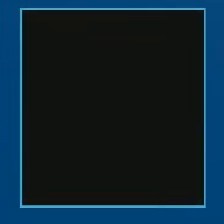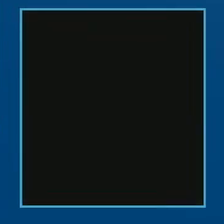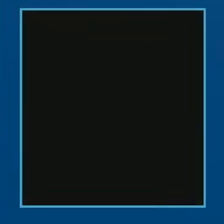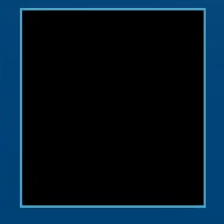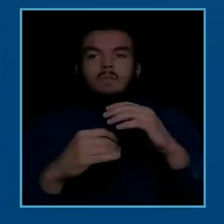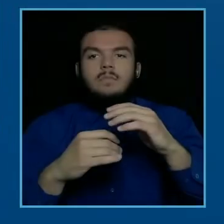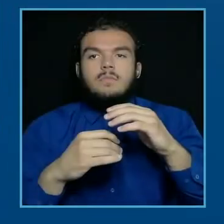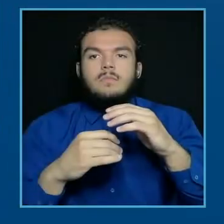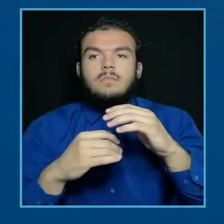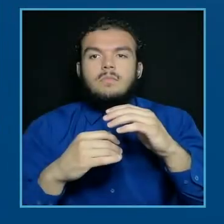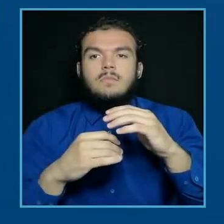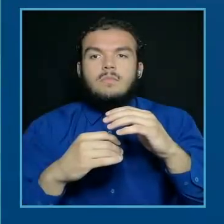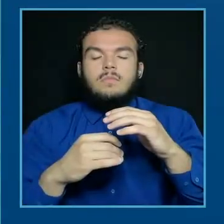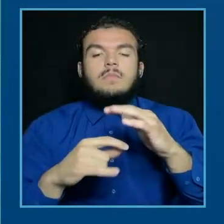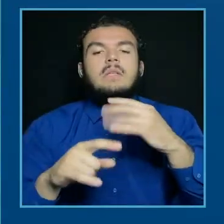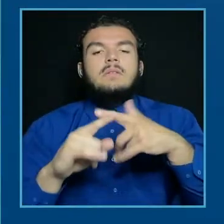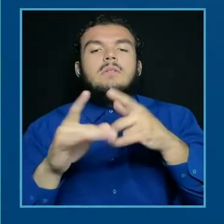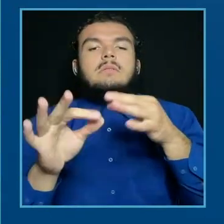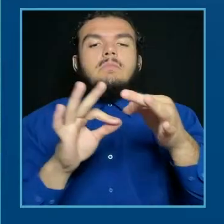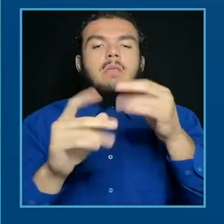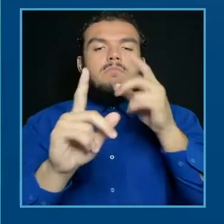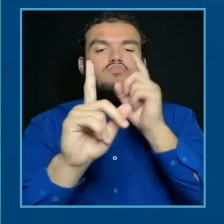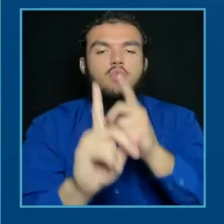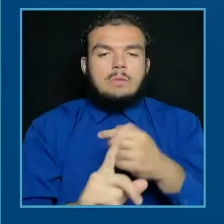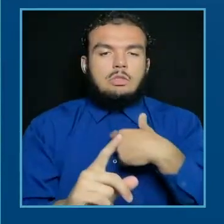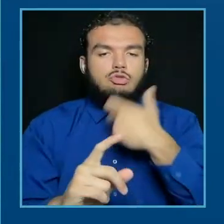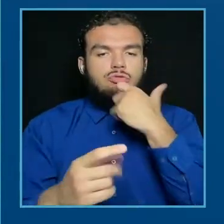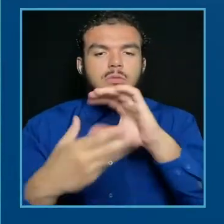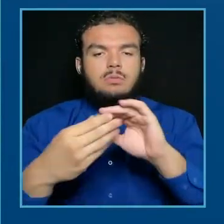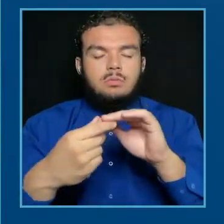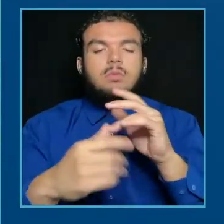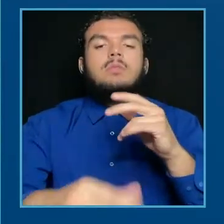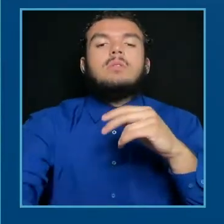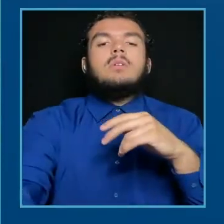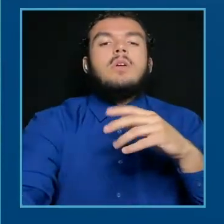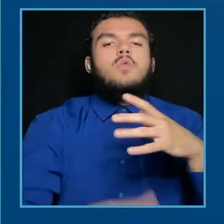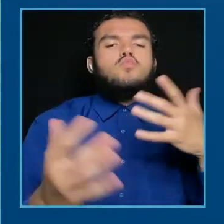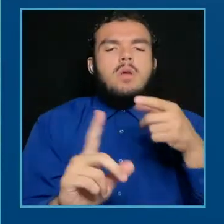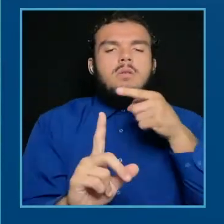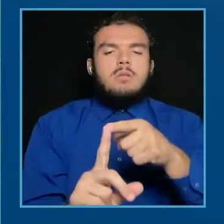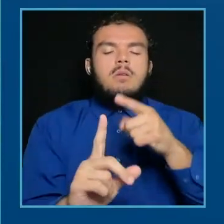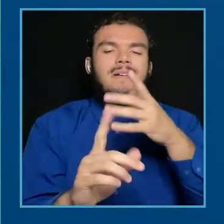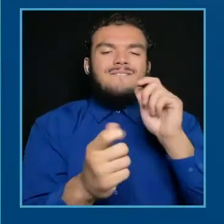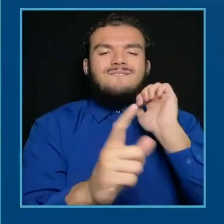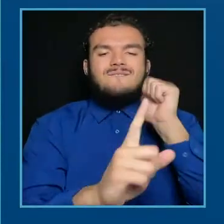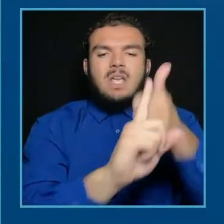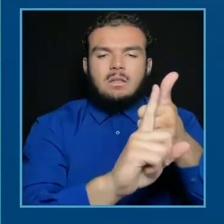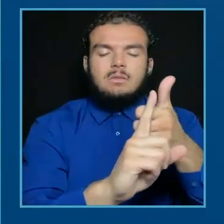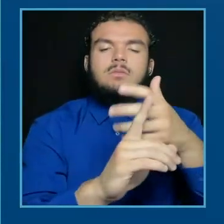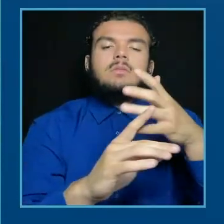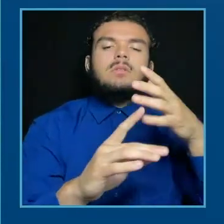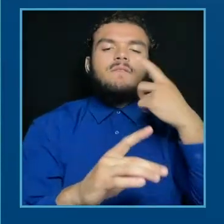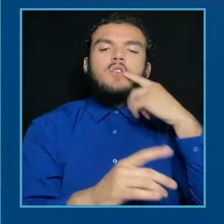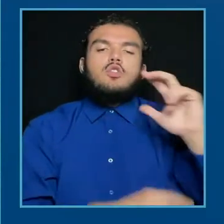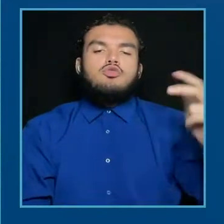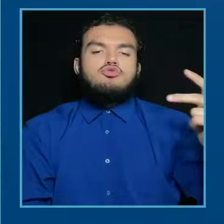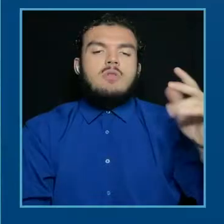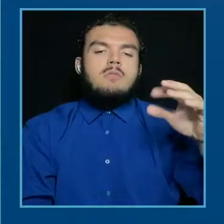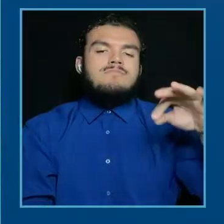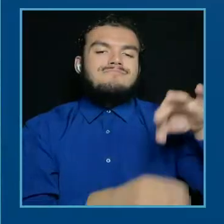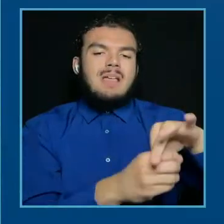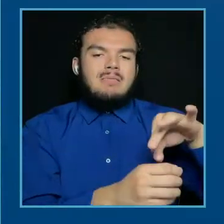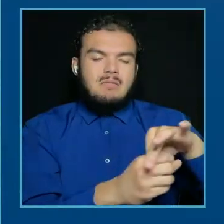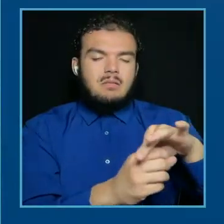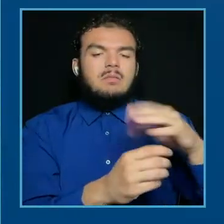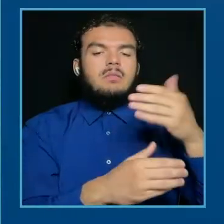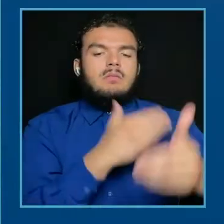Just to underscore the points that you just made, what was the effect of the third ballot's balloting